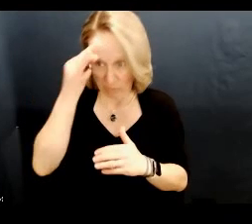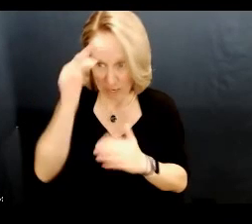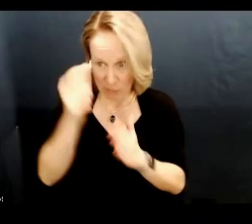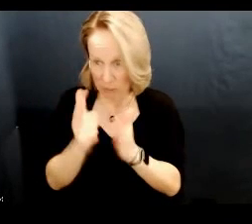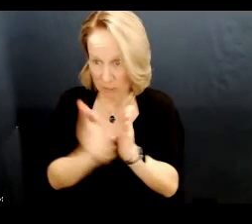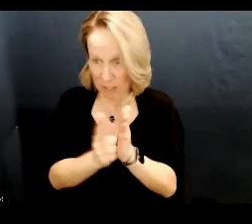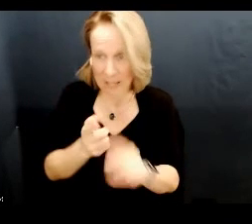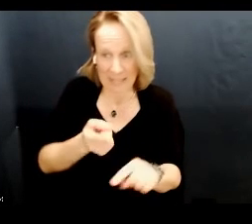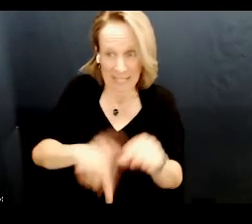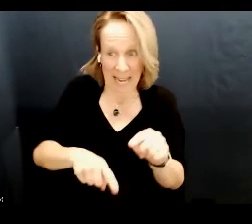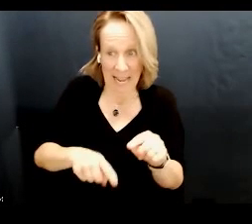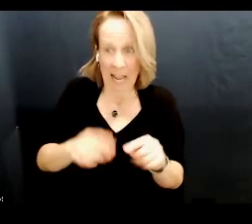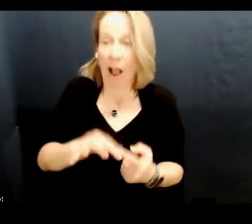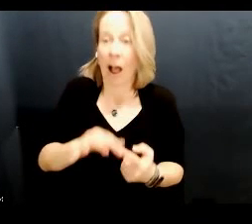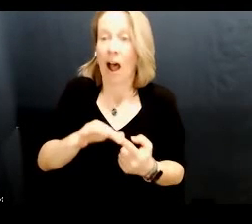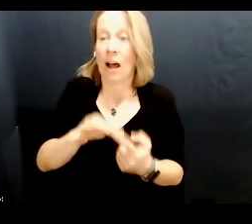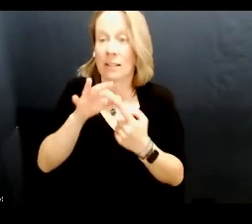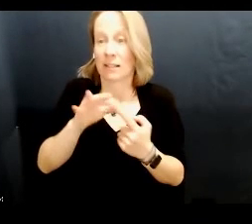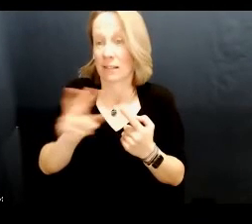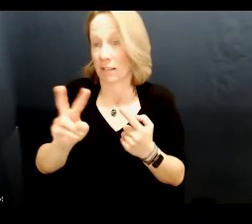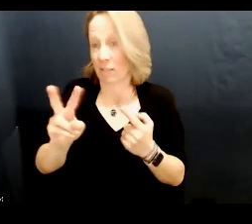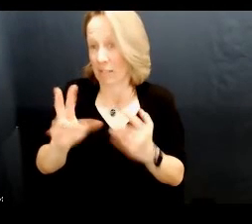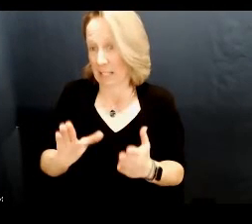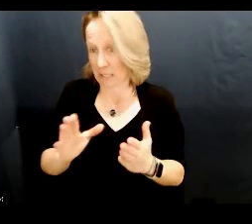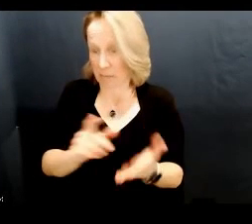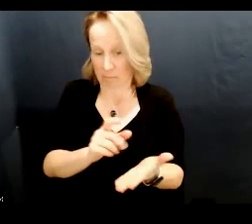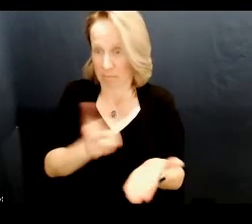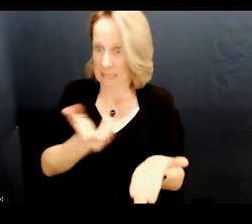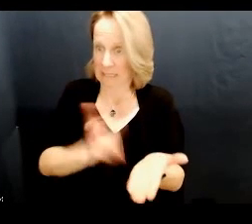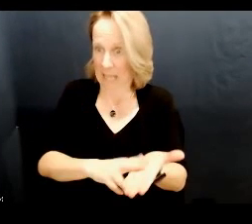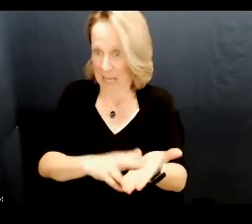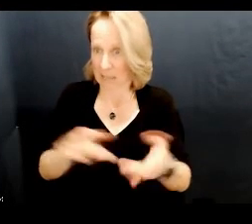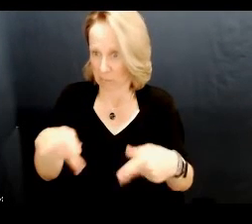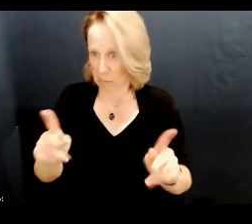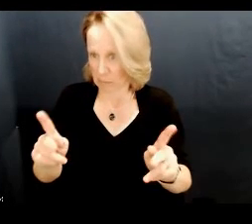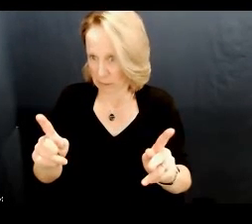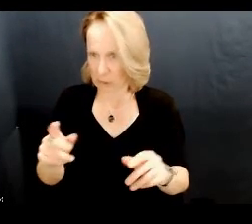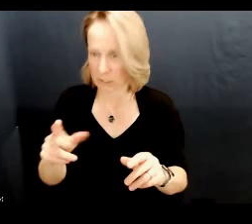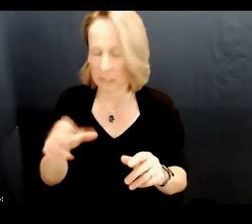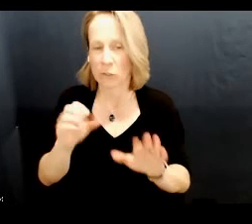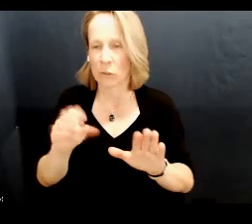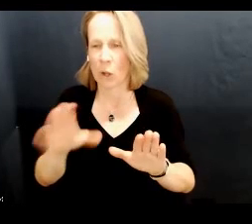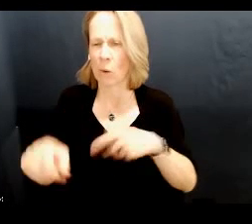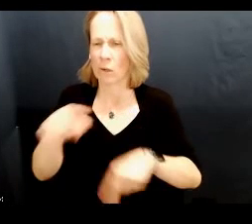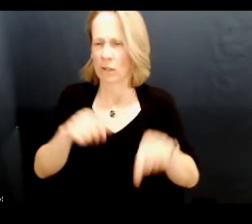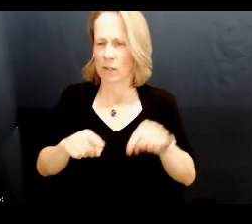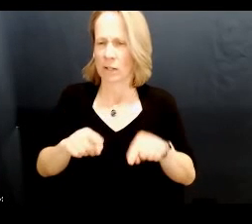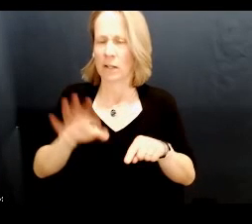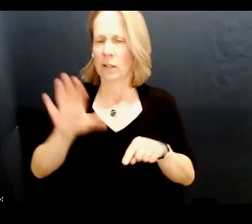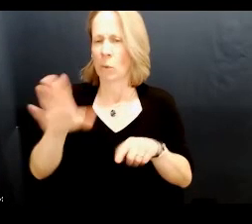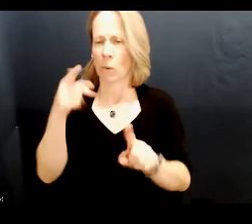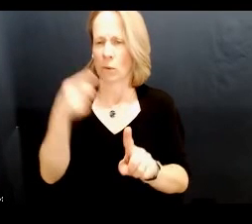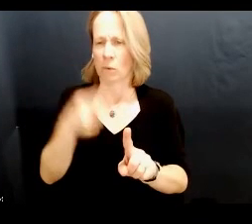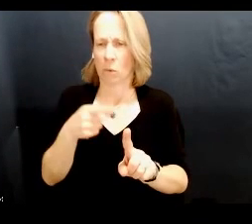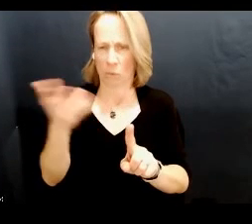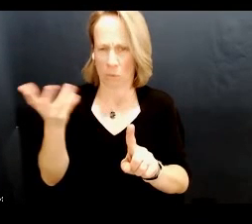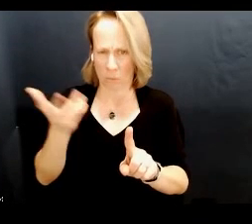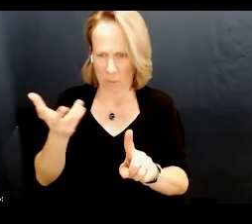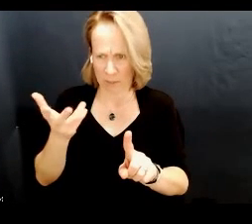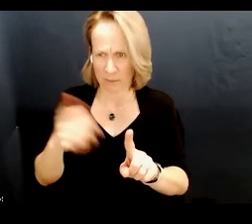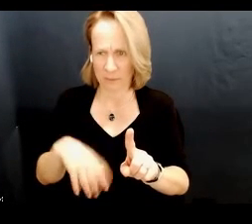survivor's consent. So I would ask them to take a step back and say, what are you trying to accomplish? And what are the